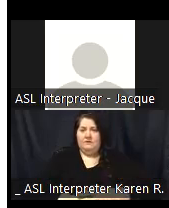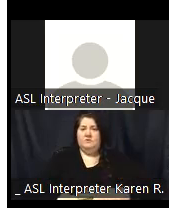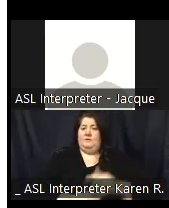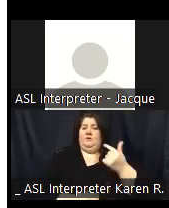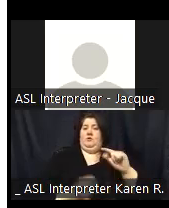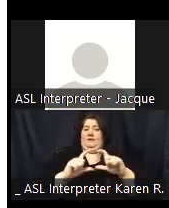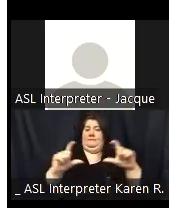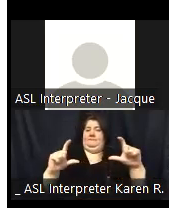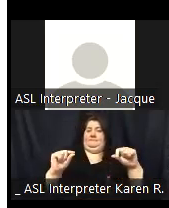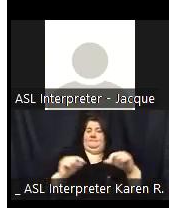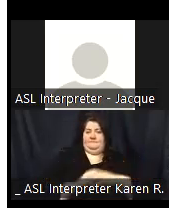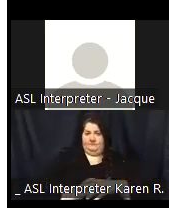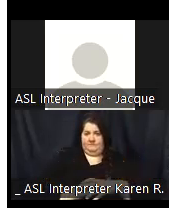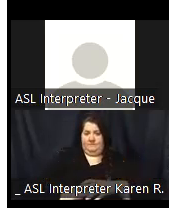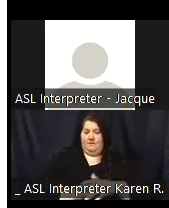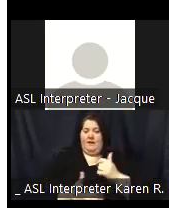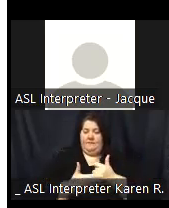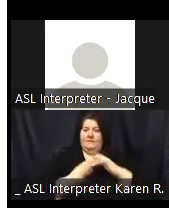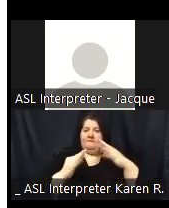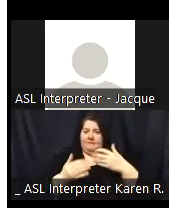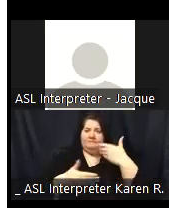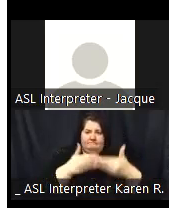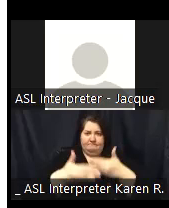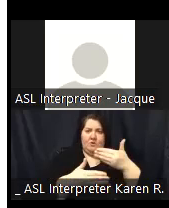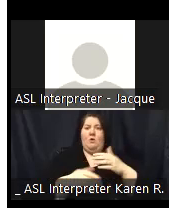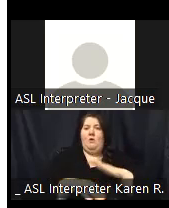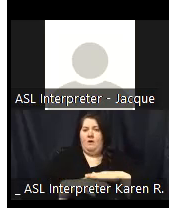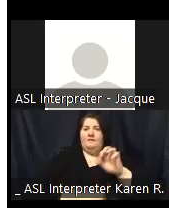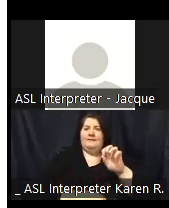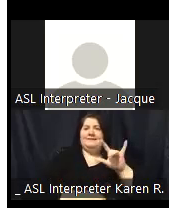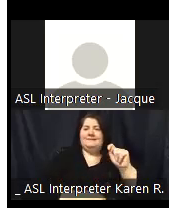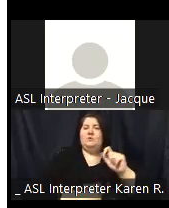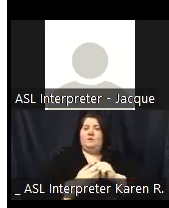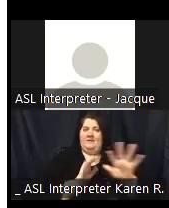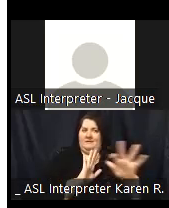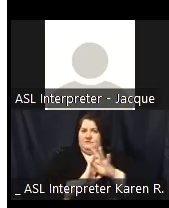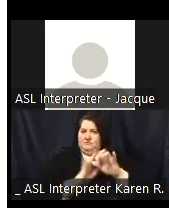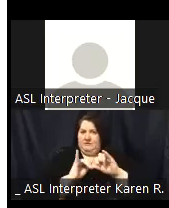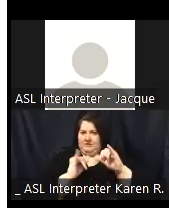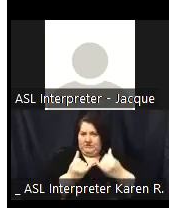arrow, moving the family along the ESIT timeline with the chosen DHH agency.